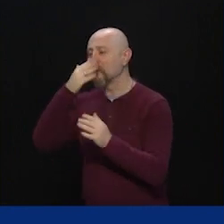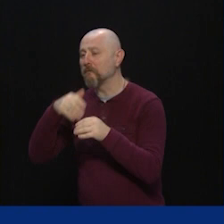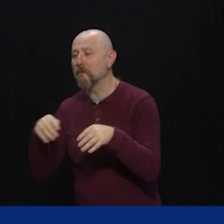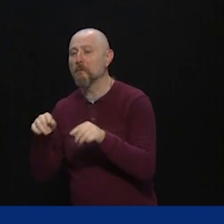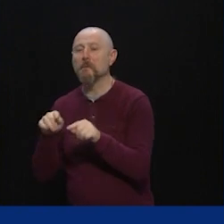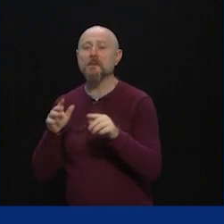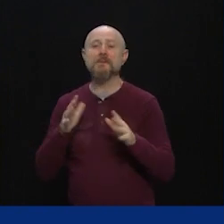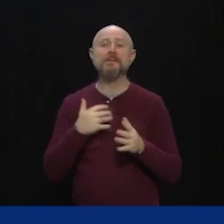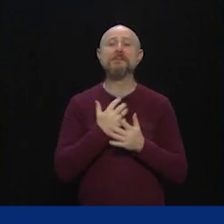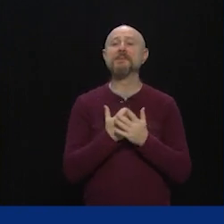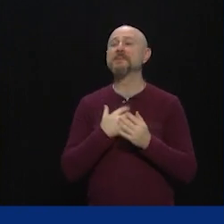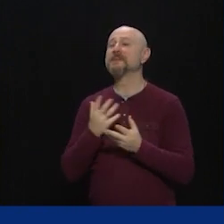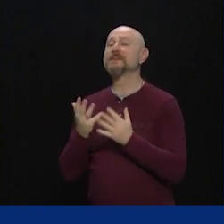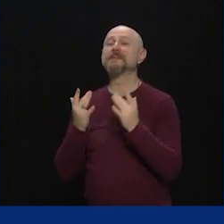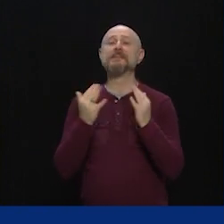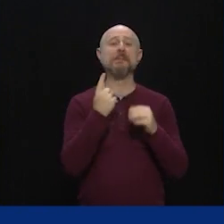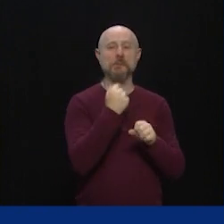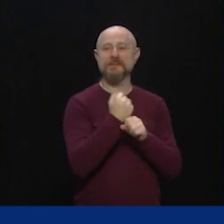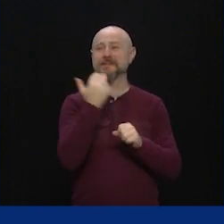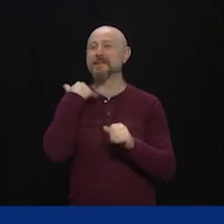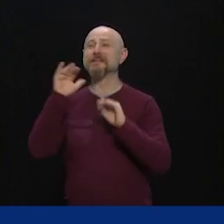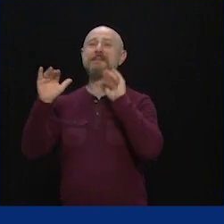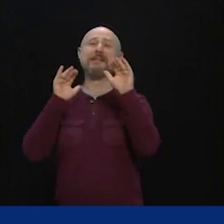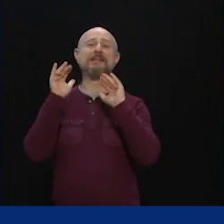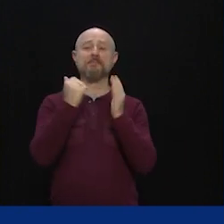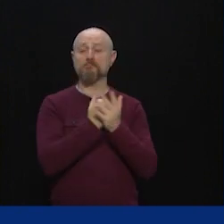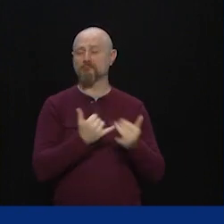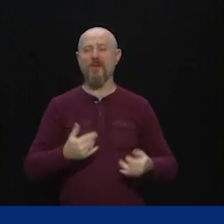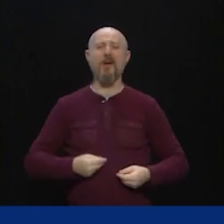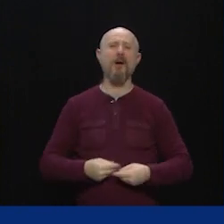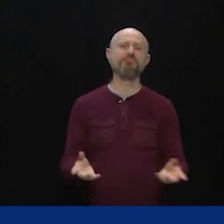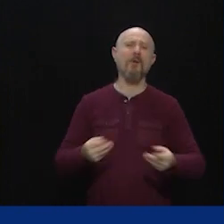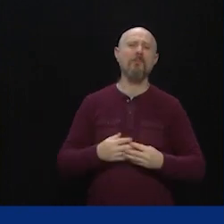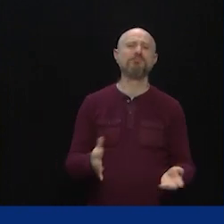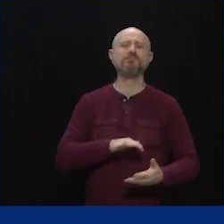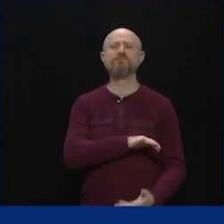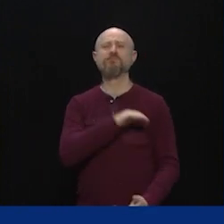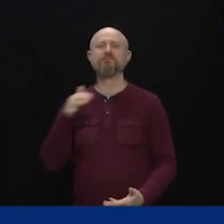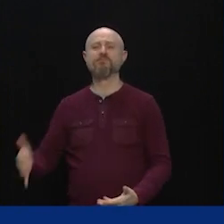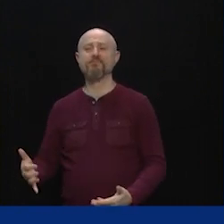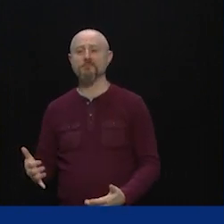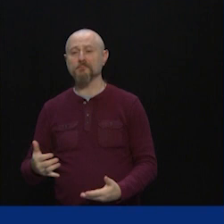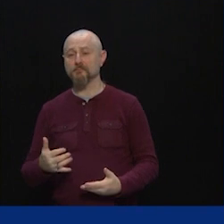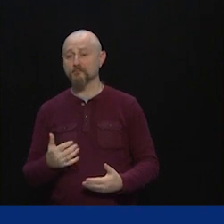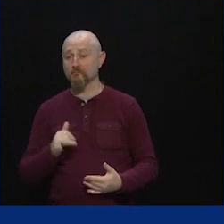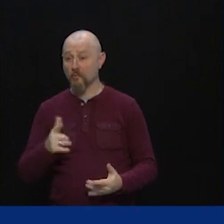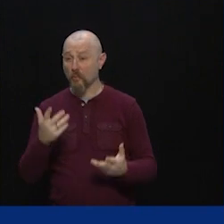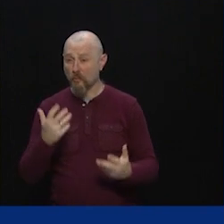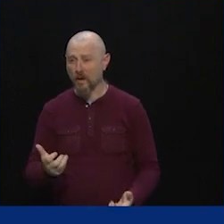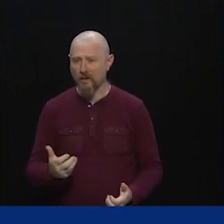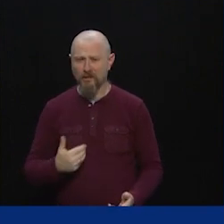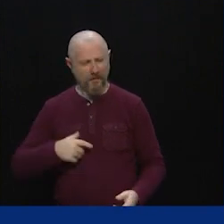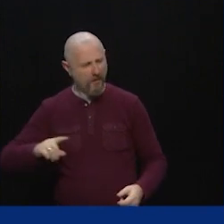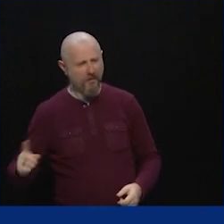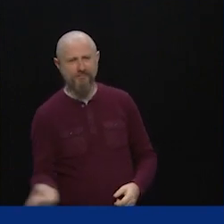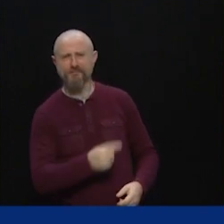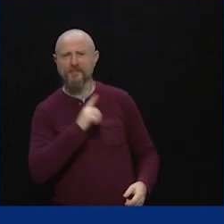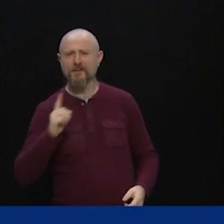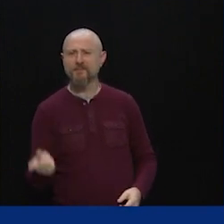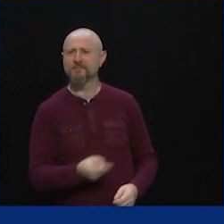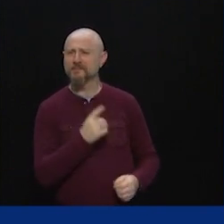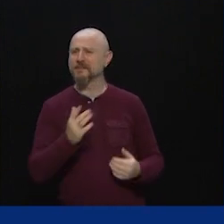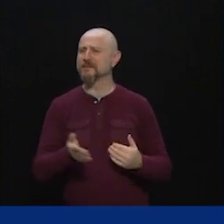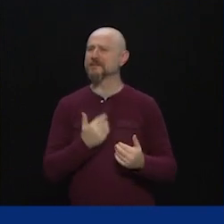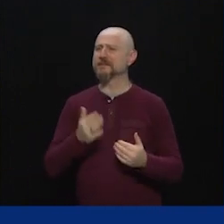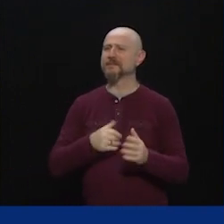vaccines are so plentiful. They're out there. There's no person who cannot get a vaccine in the state of New York. So we are in a far better place.